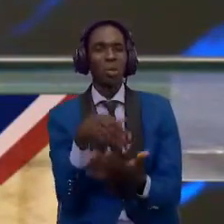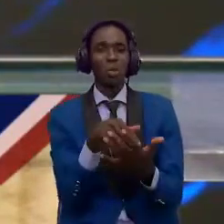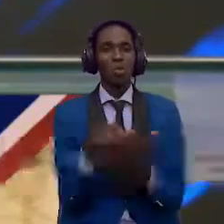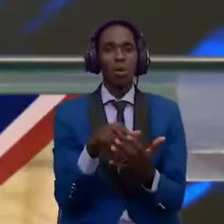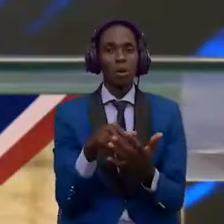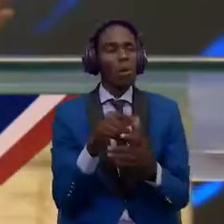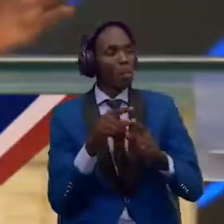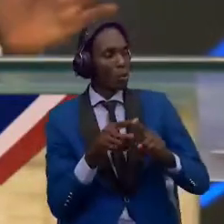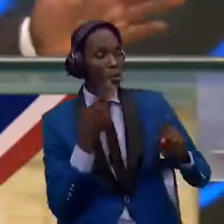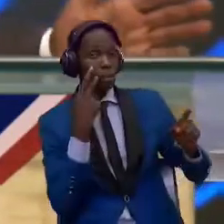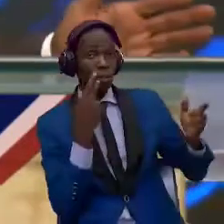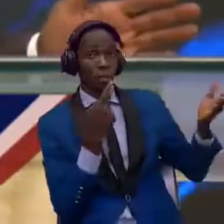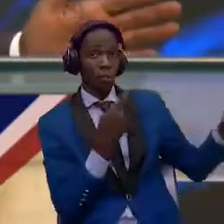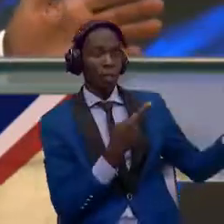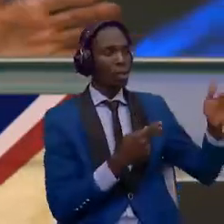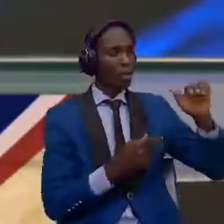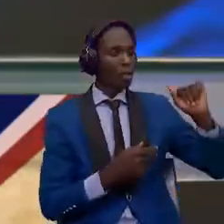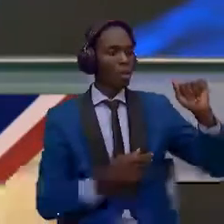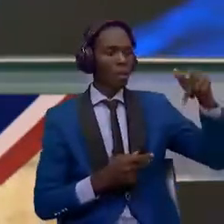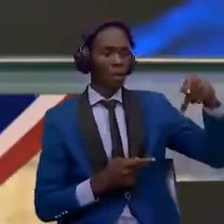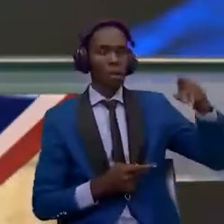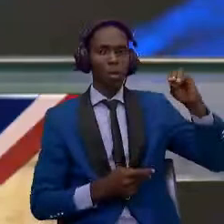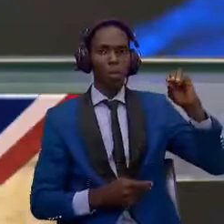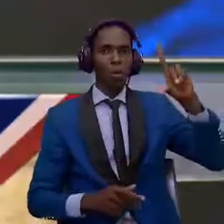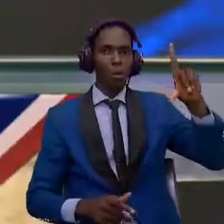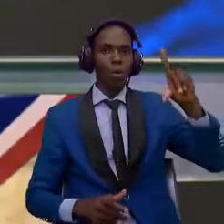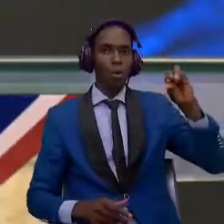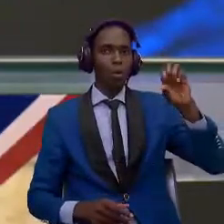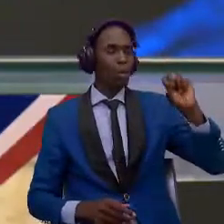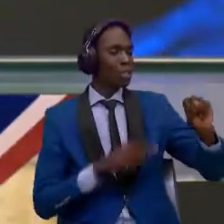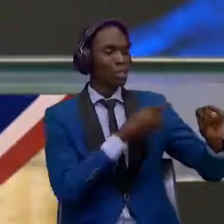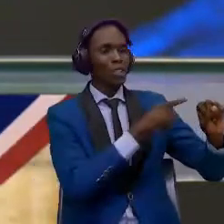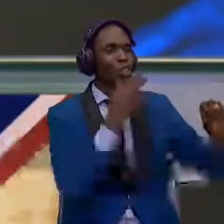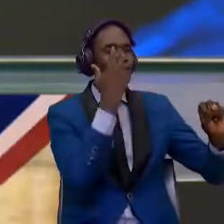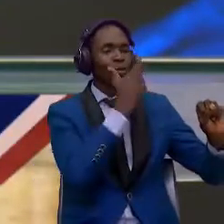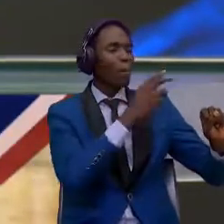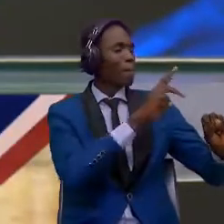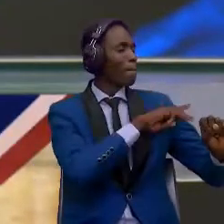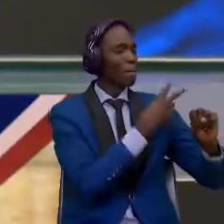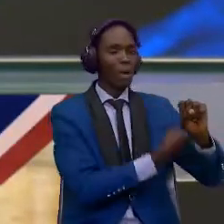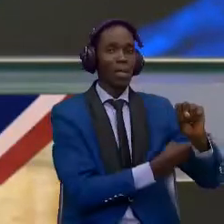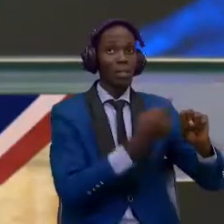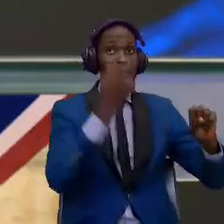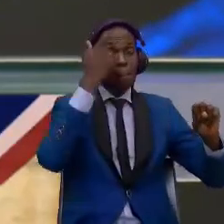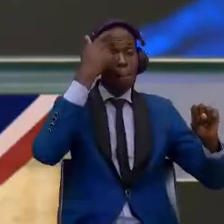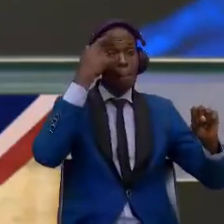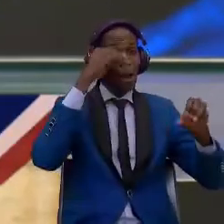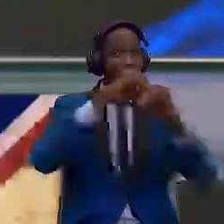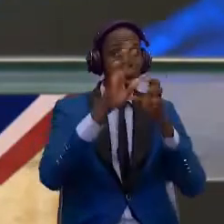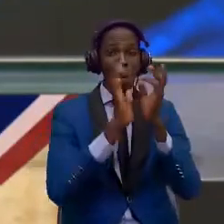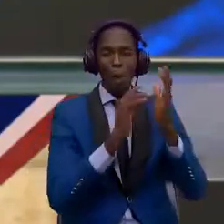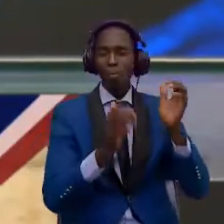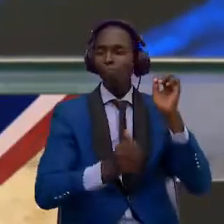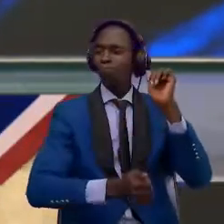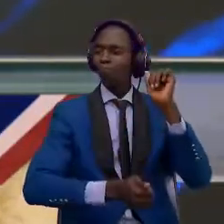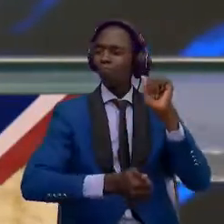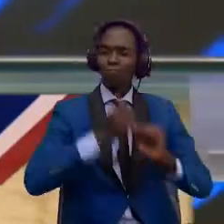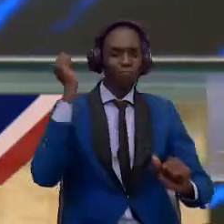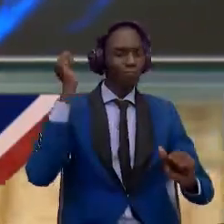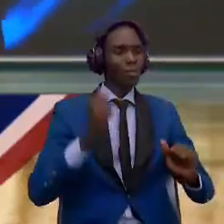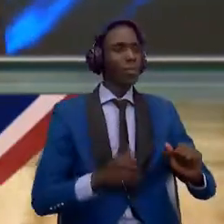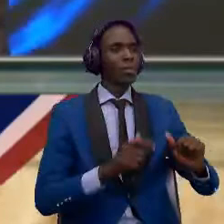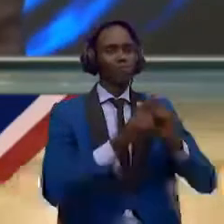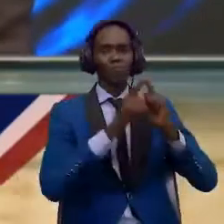And then you see Apollos mighty in the scriptures, fervent in spirit,